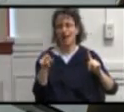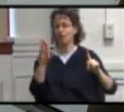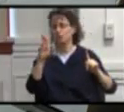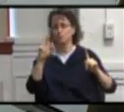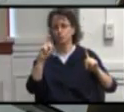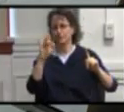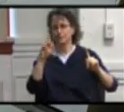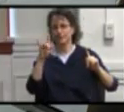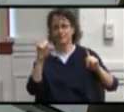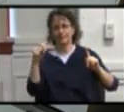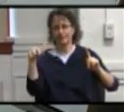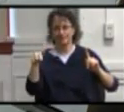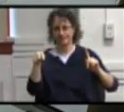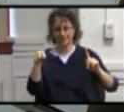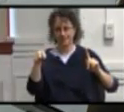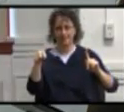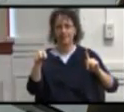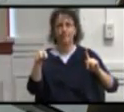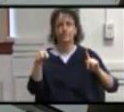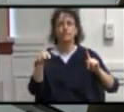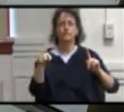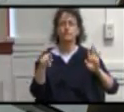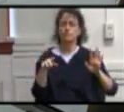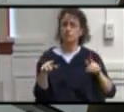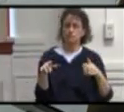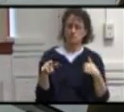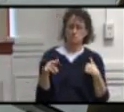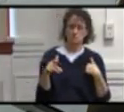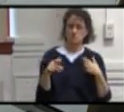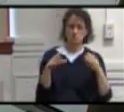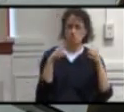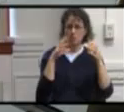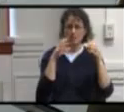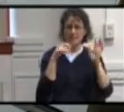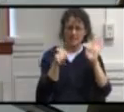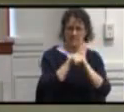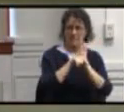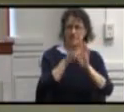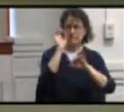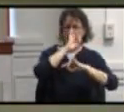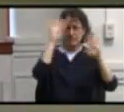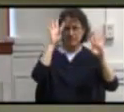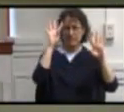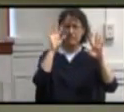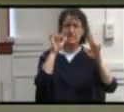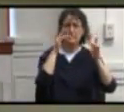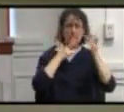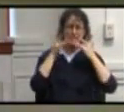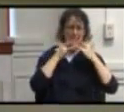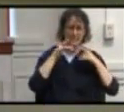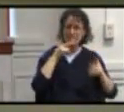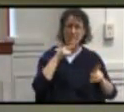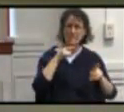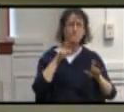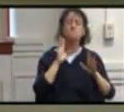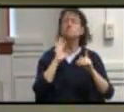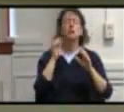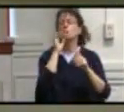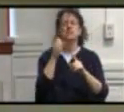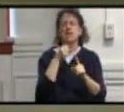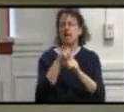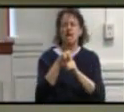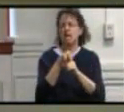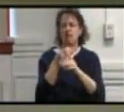All right. We don't anticipate that will have any significant impact on the year-end budget figures for the utilities budget? Not at this